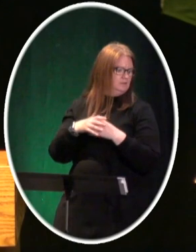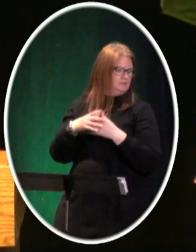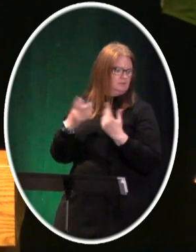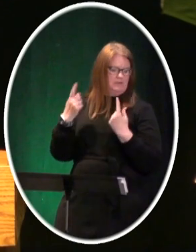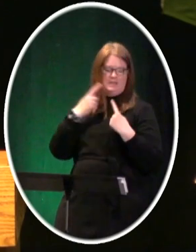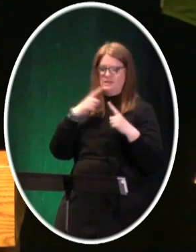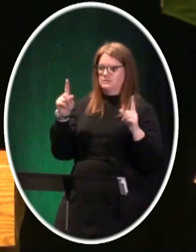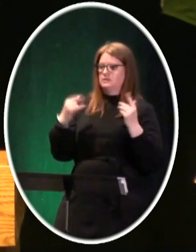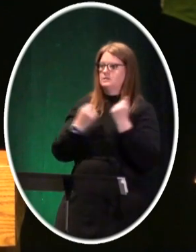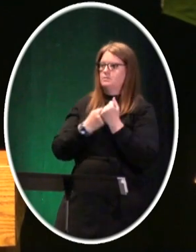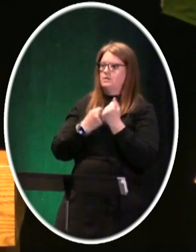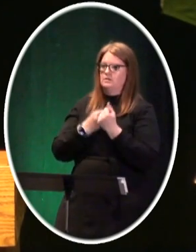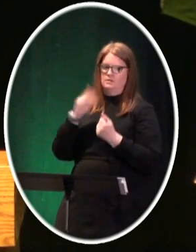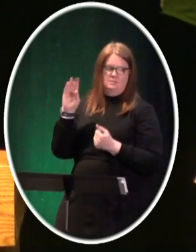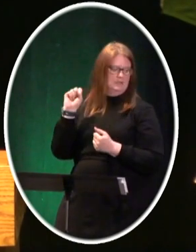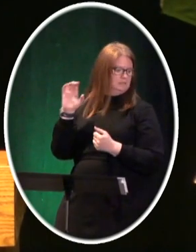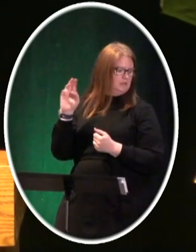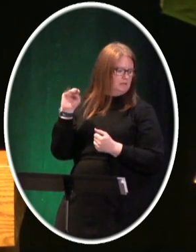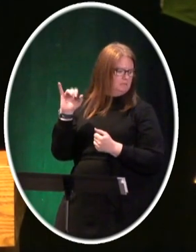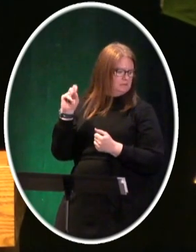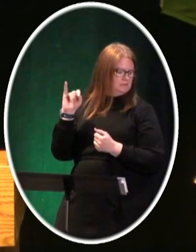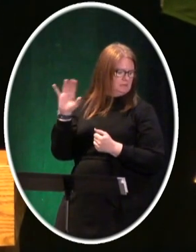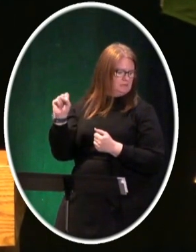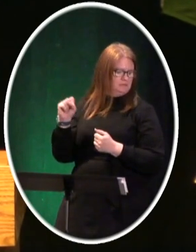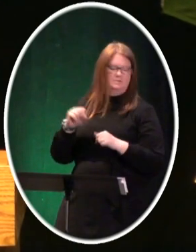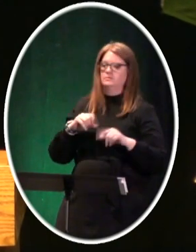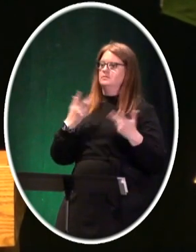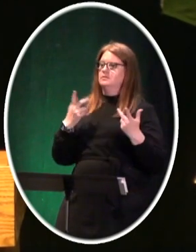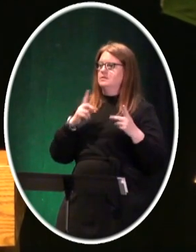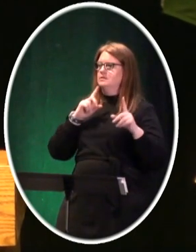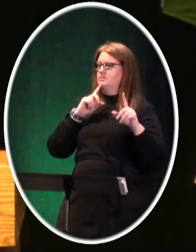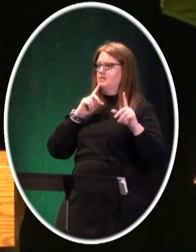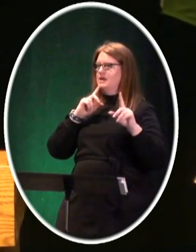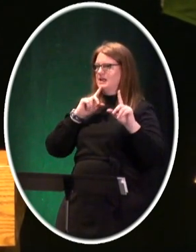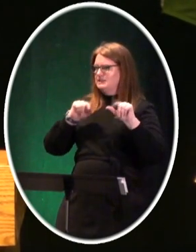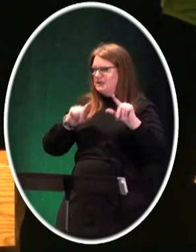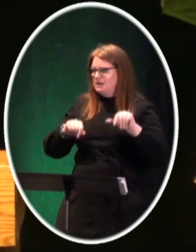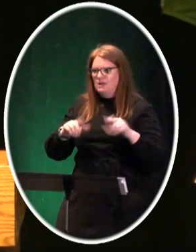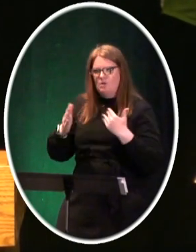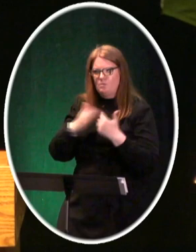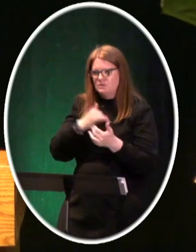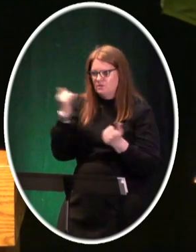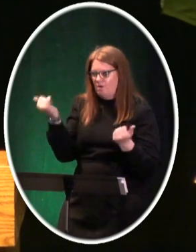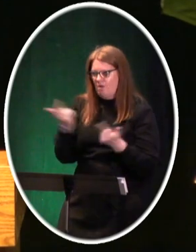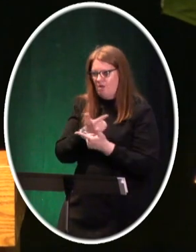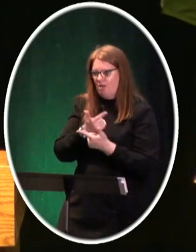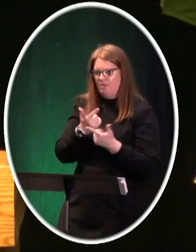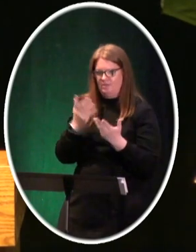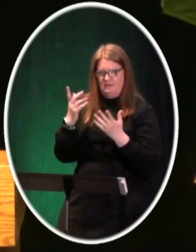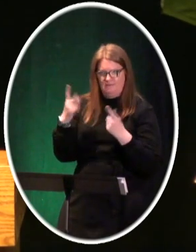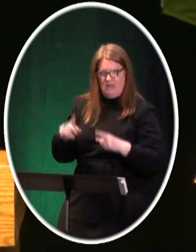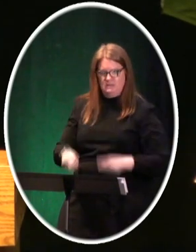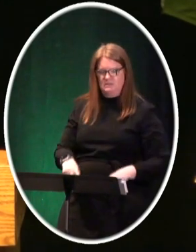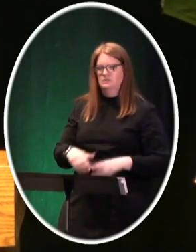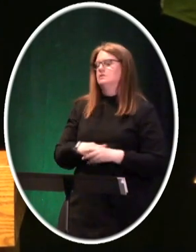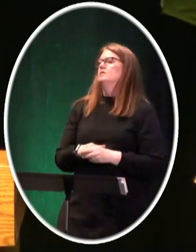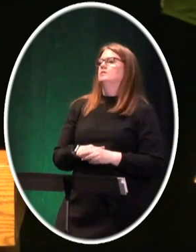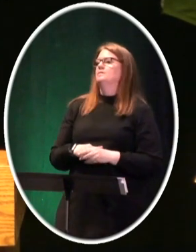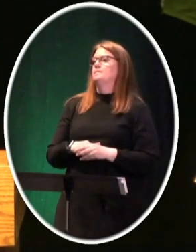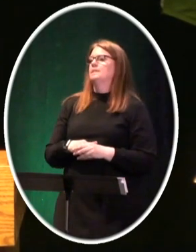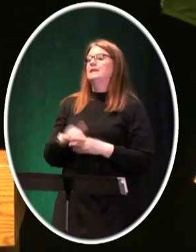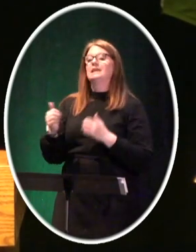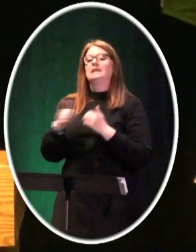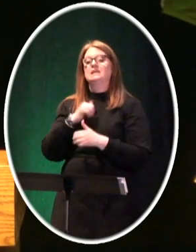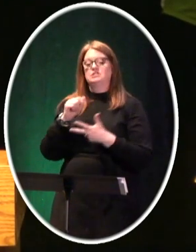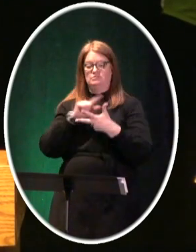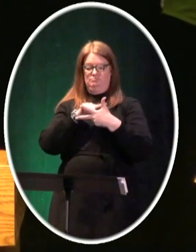of support of the BSC Mystics by attending nearly all of the BSC Mystic sporting events. Each of the alumni